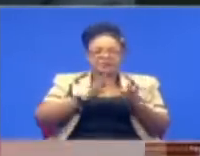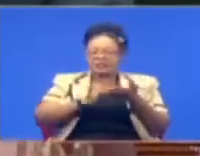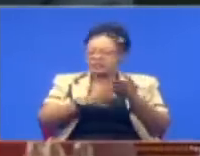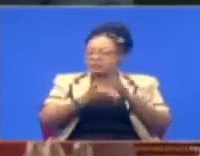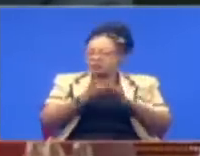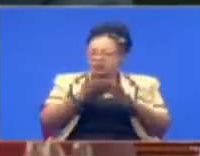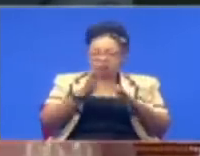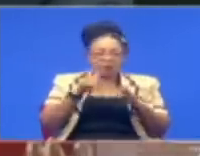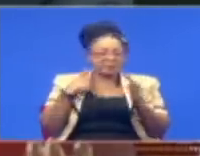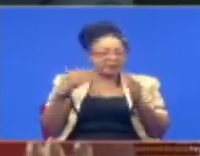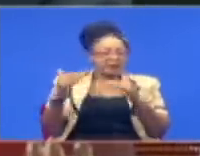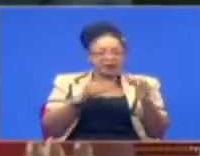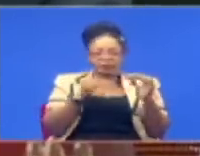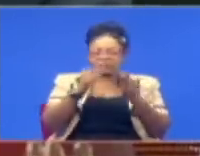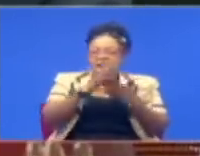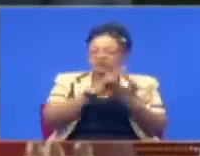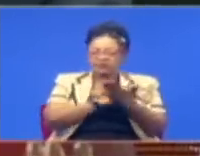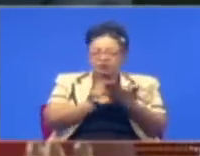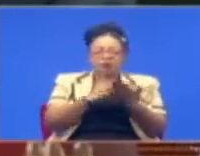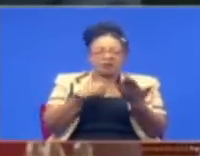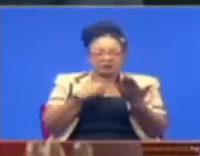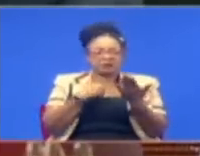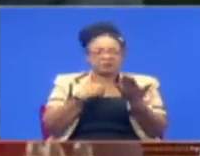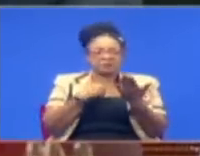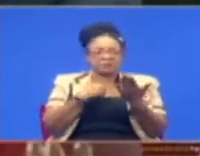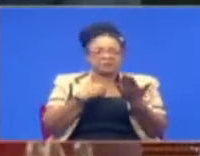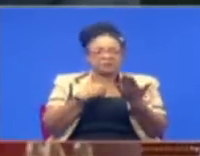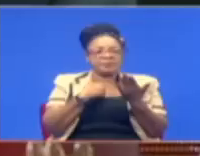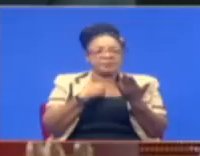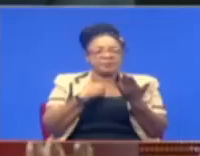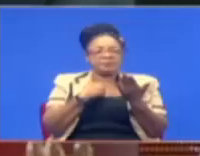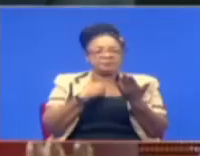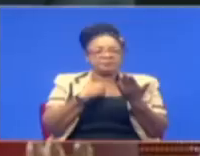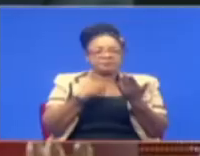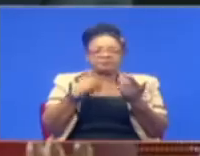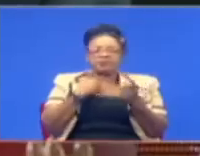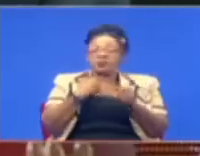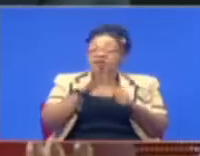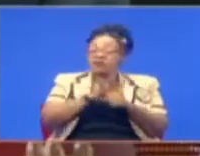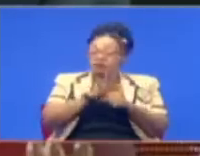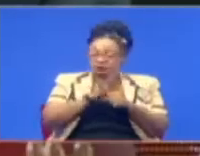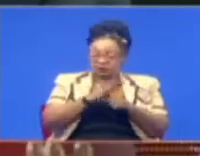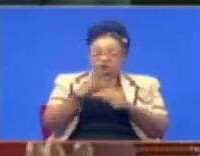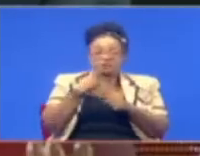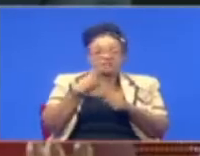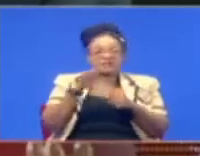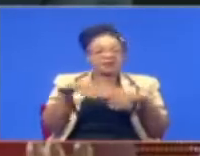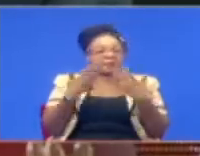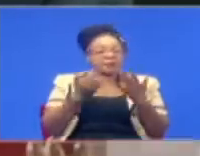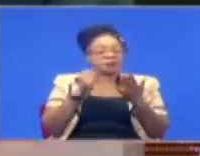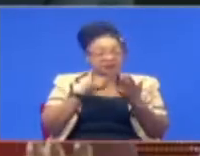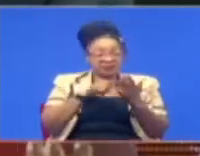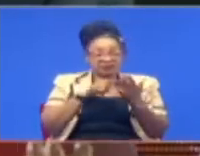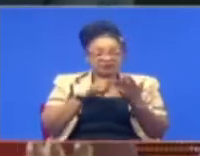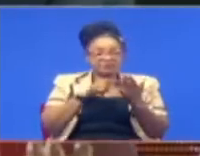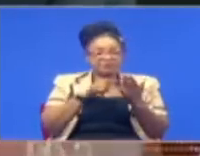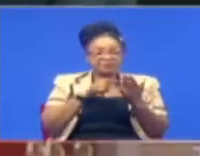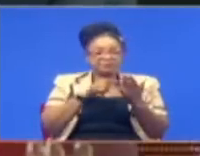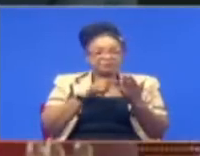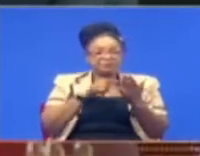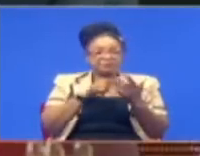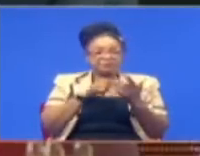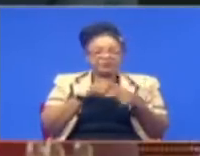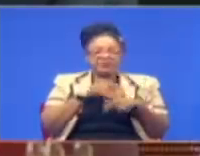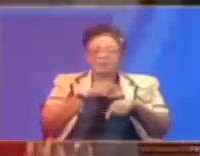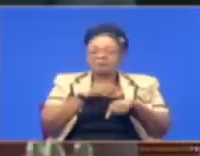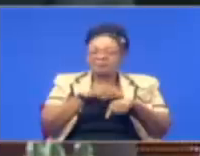arguments there before were. And there's a lot to be said about this. The minute I take